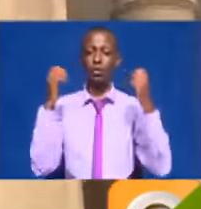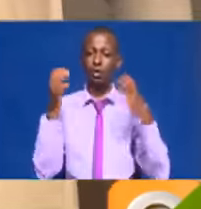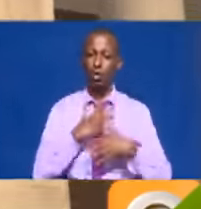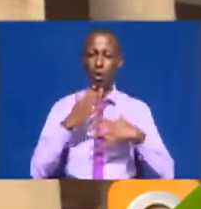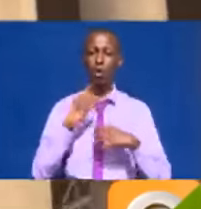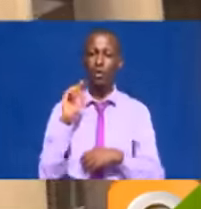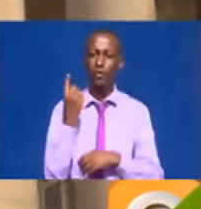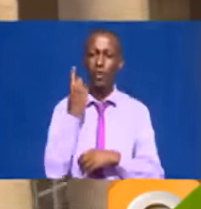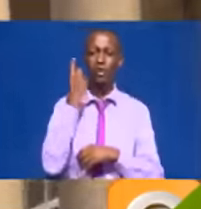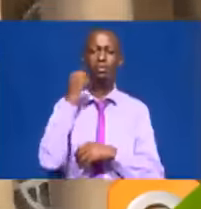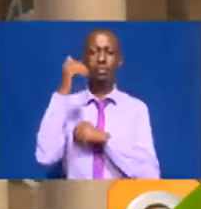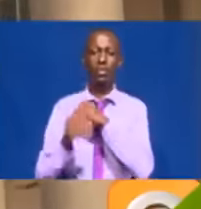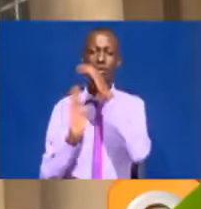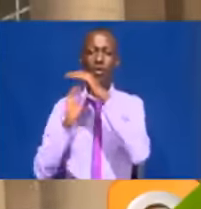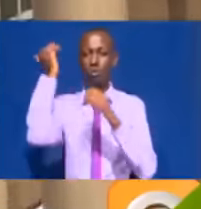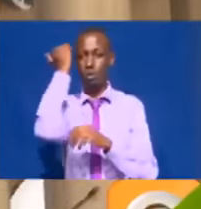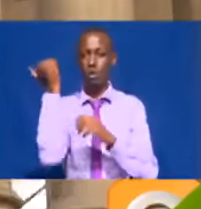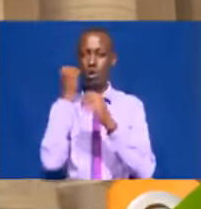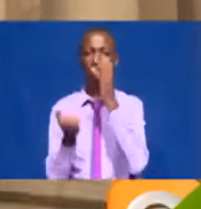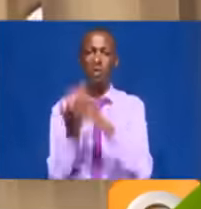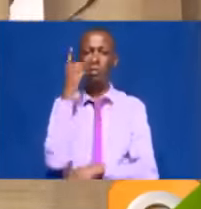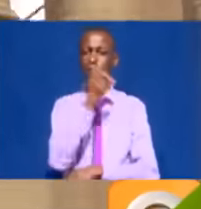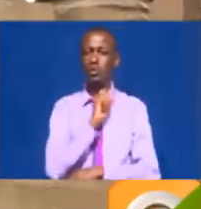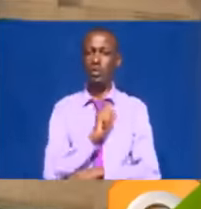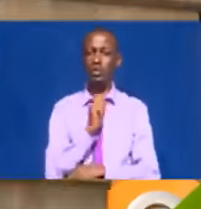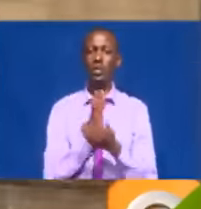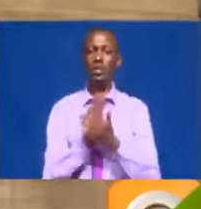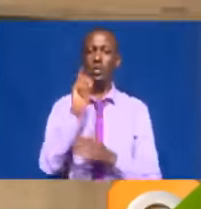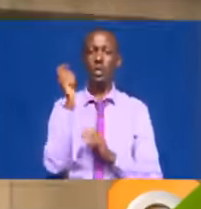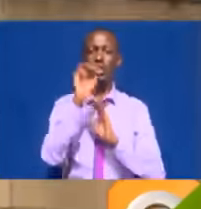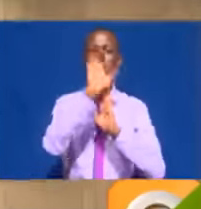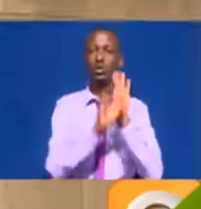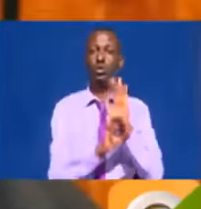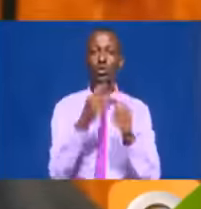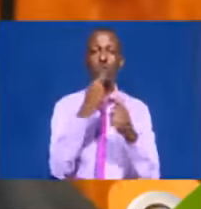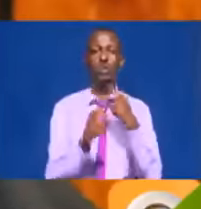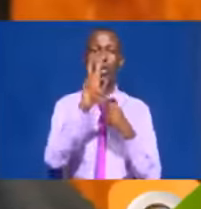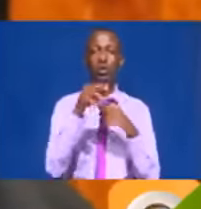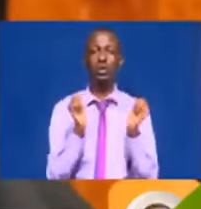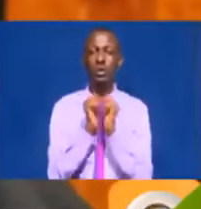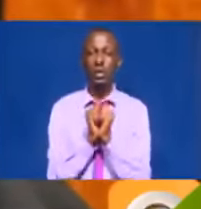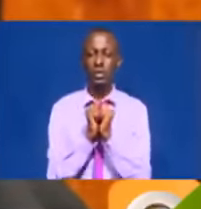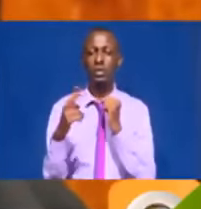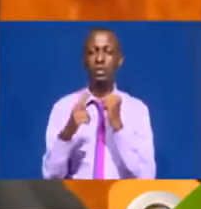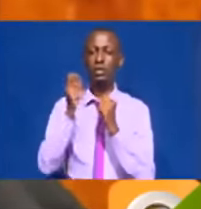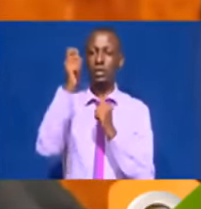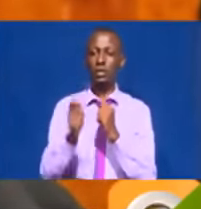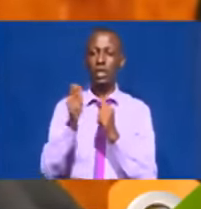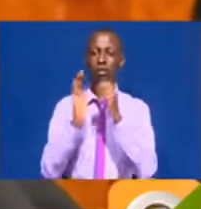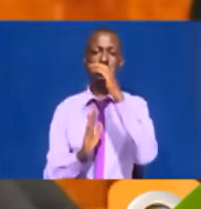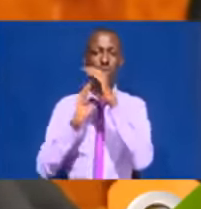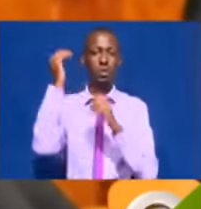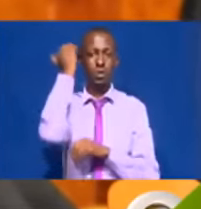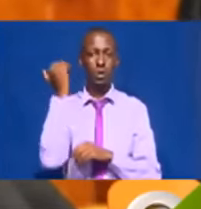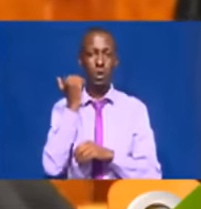kind since the Supreme Court was established through the Constitution of Kenya 2010. The seven judges of the Supreme Court